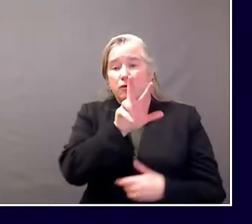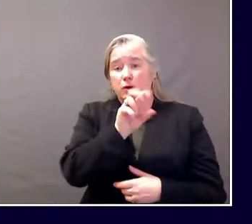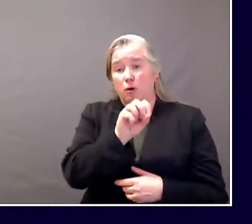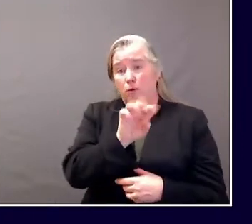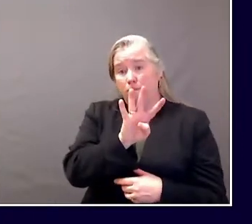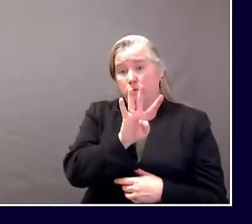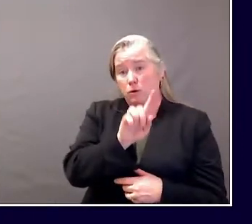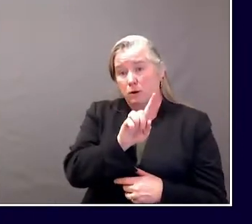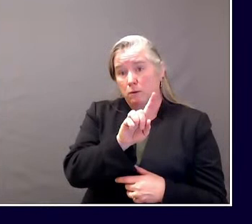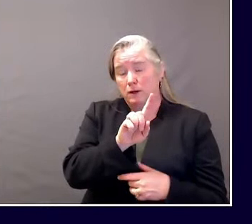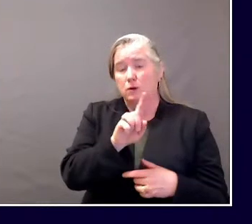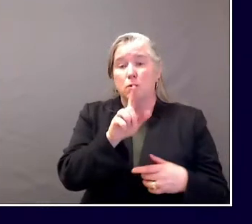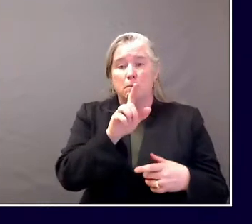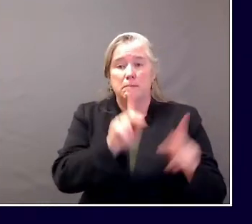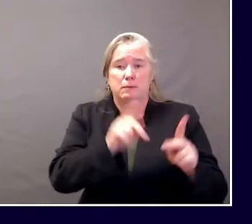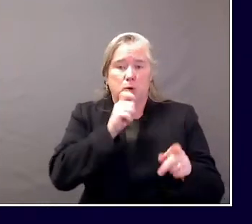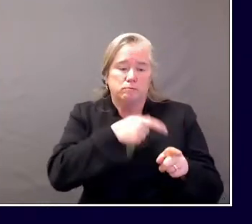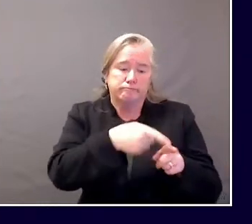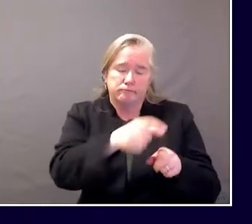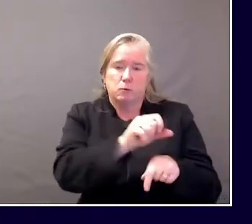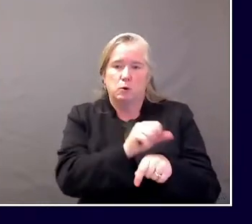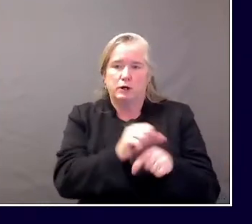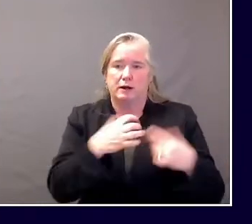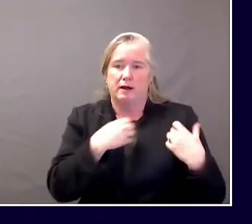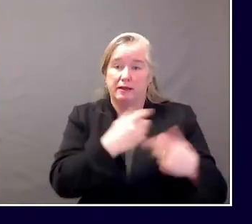3,041 are among healthcare workers.